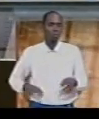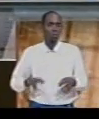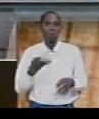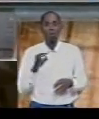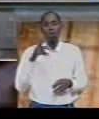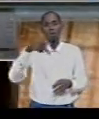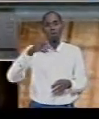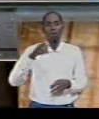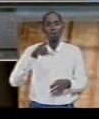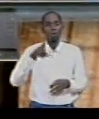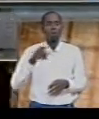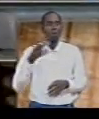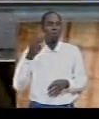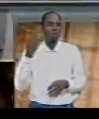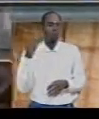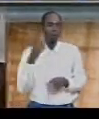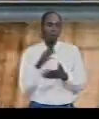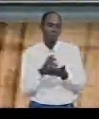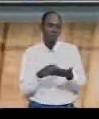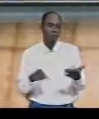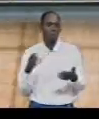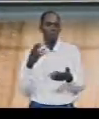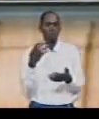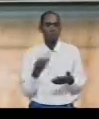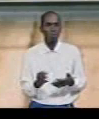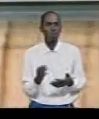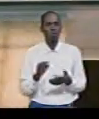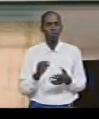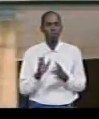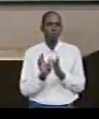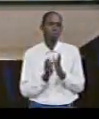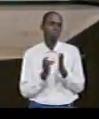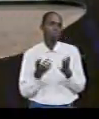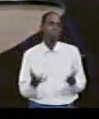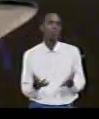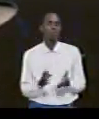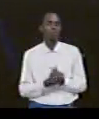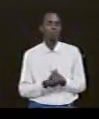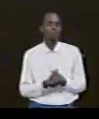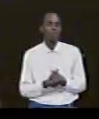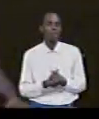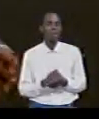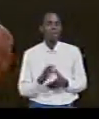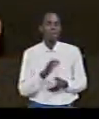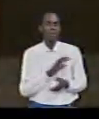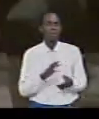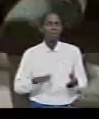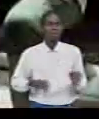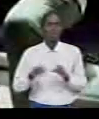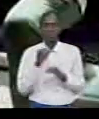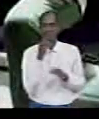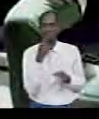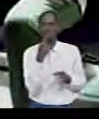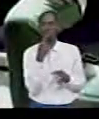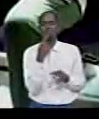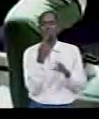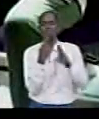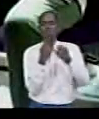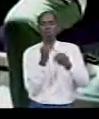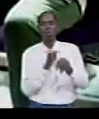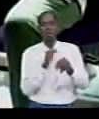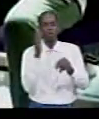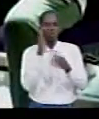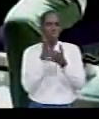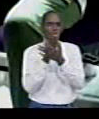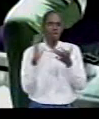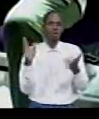scripture. He didn't say, no, I'll not affirm him, I'll not confirm him, I will not honor him, I will